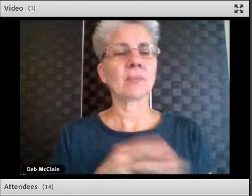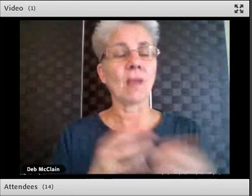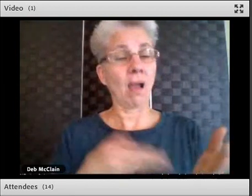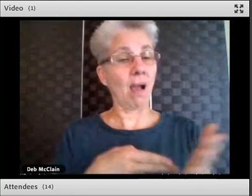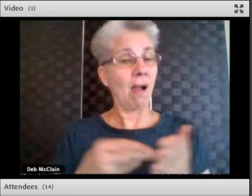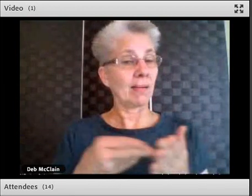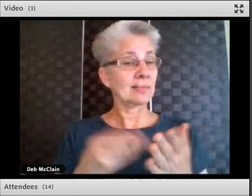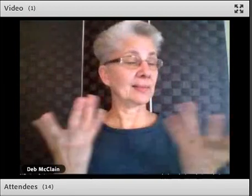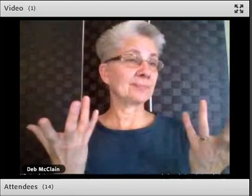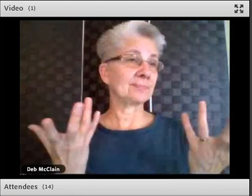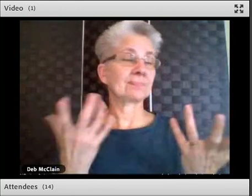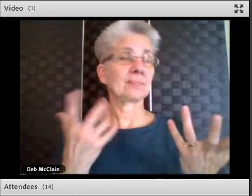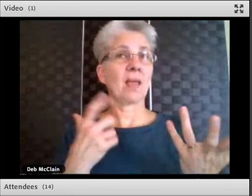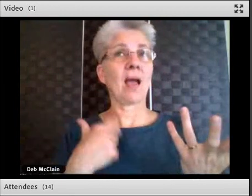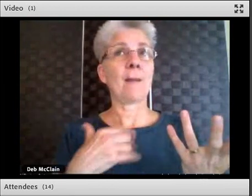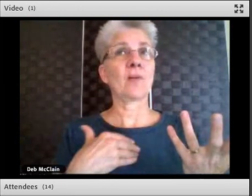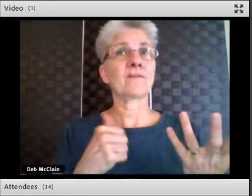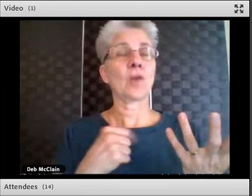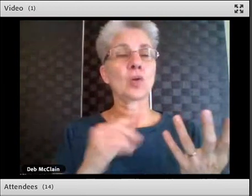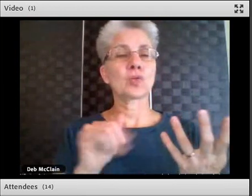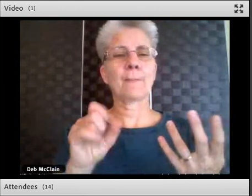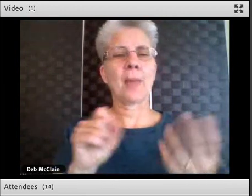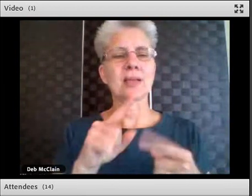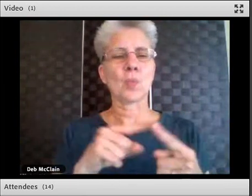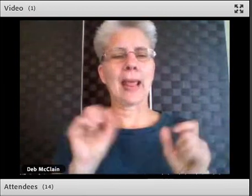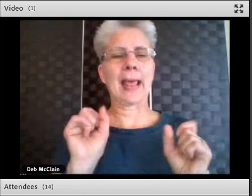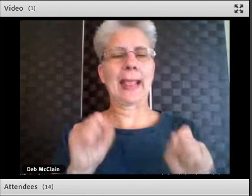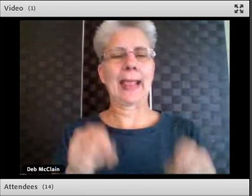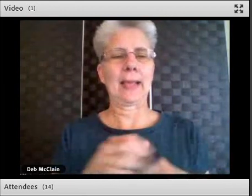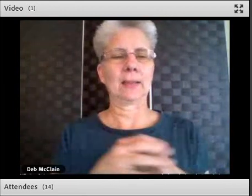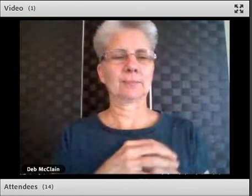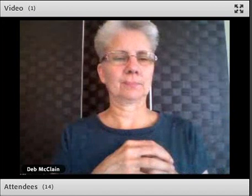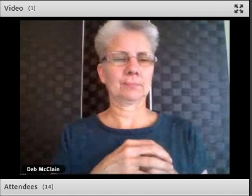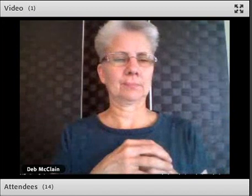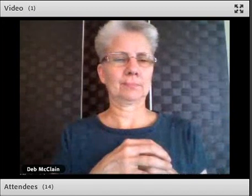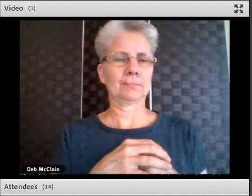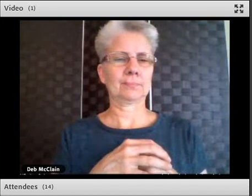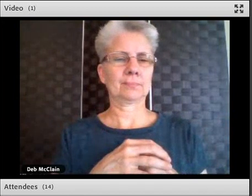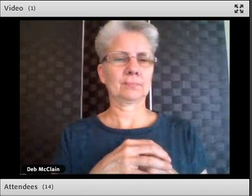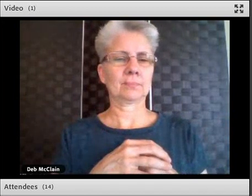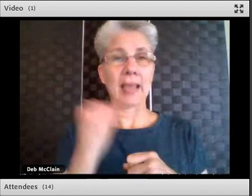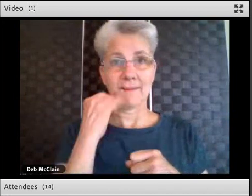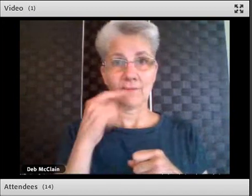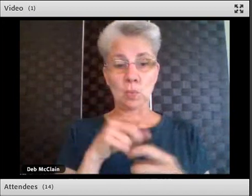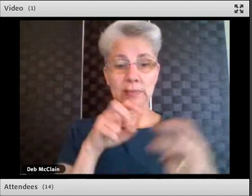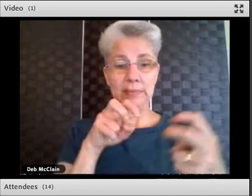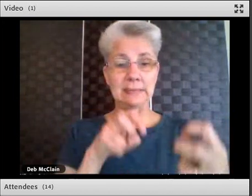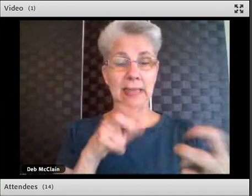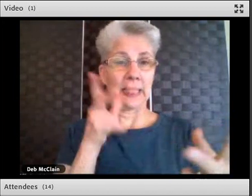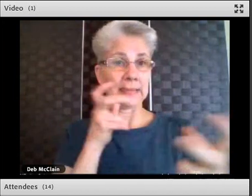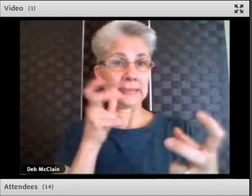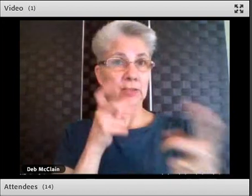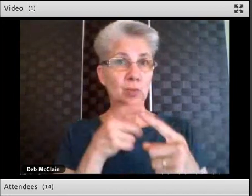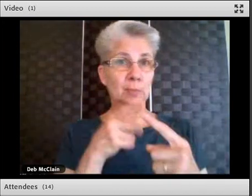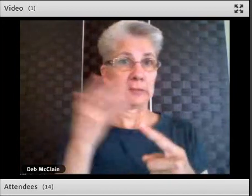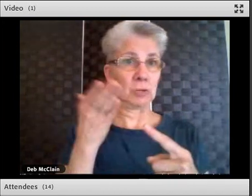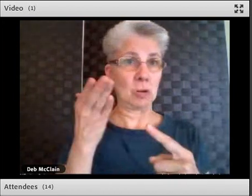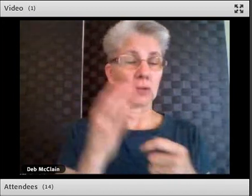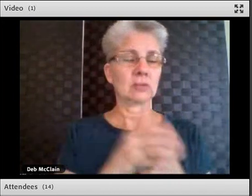honestly, I prefer to pass when I can. If you are sitting here listening to me